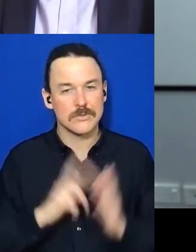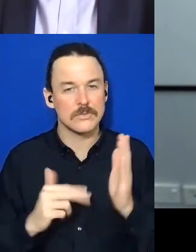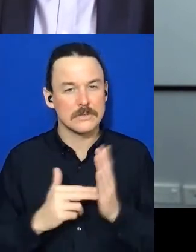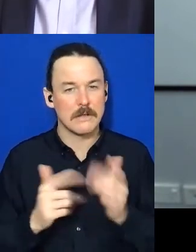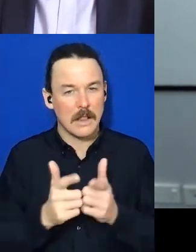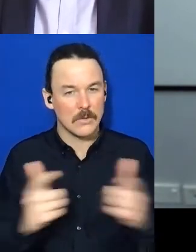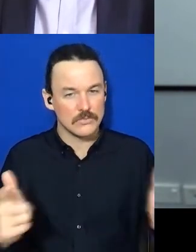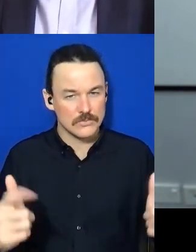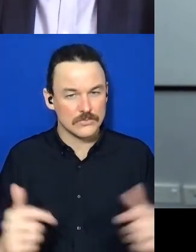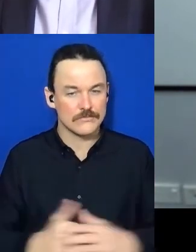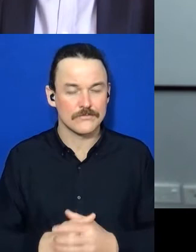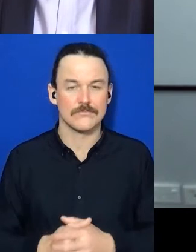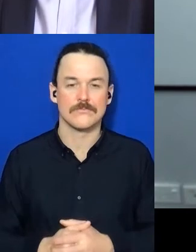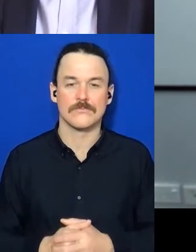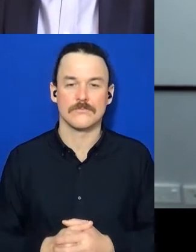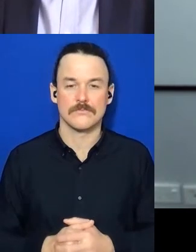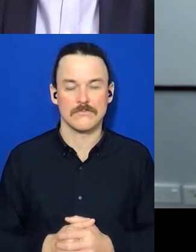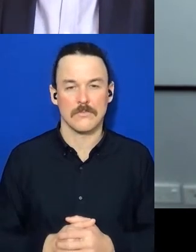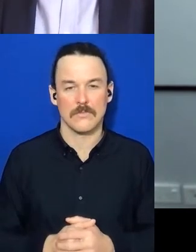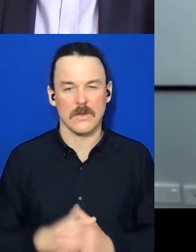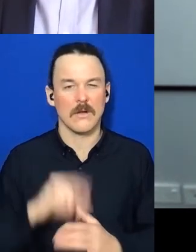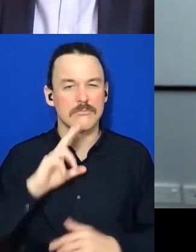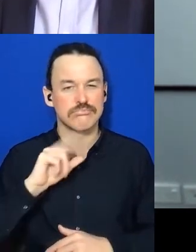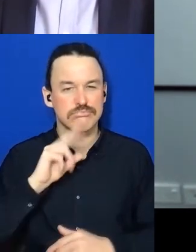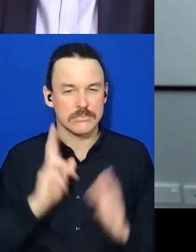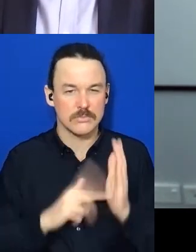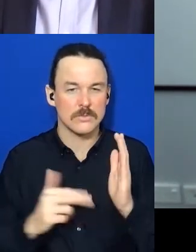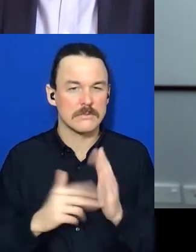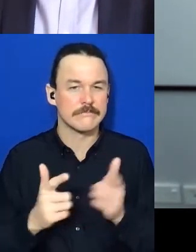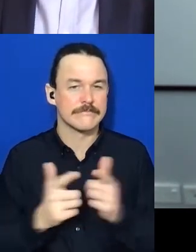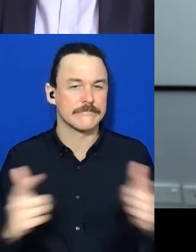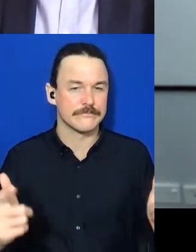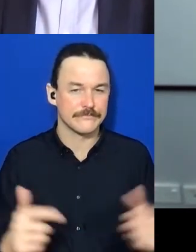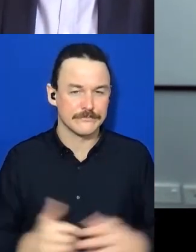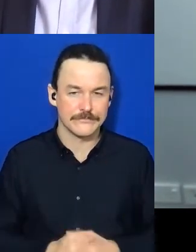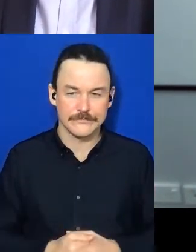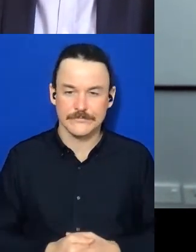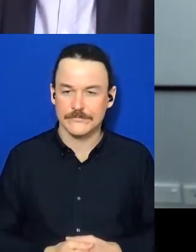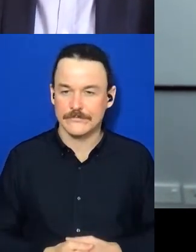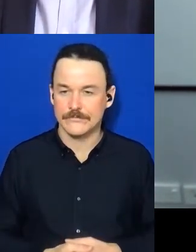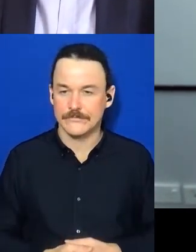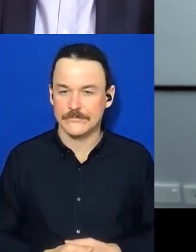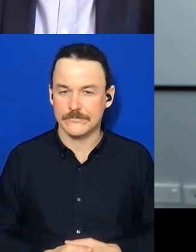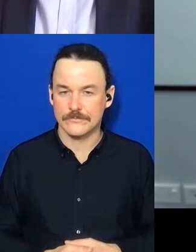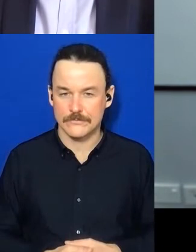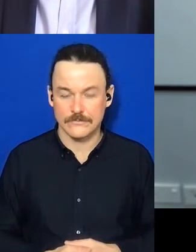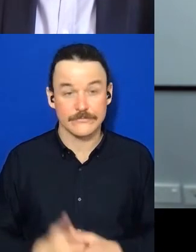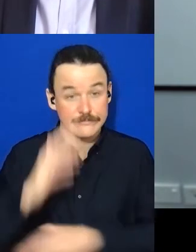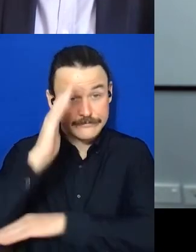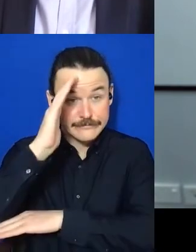mātou waka ki ngā iwi o ngā hau e whā. Ana reira, tēnā koutou. Yeah, greetings everyone.